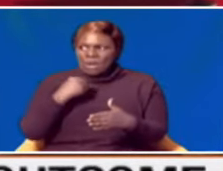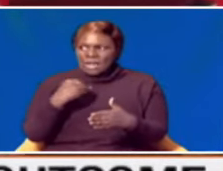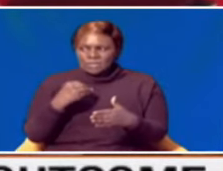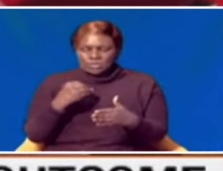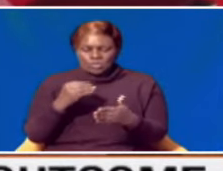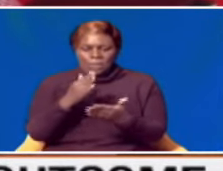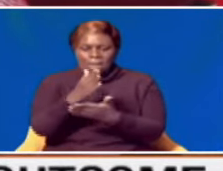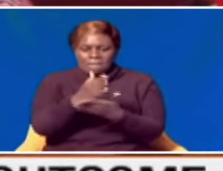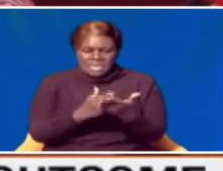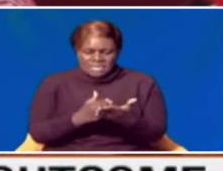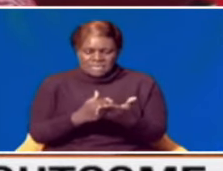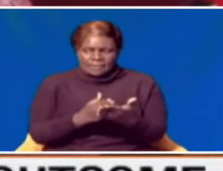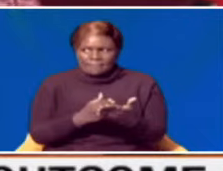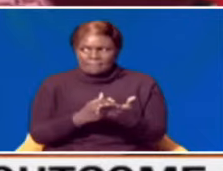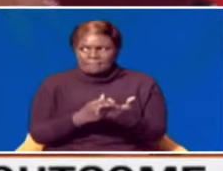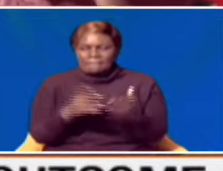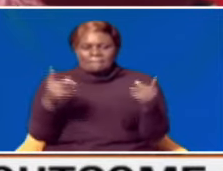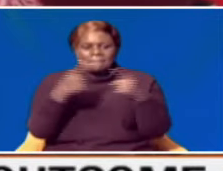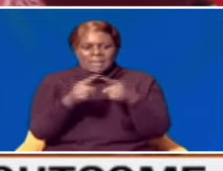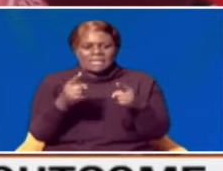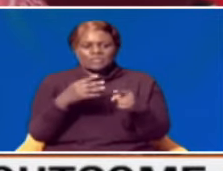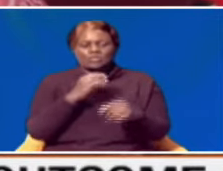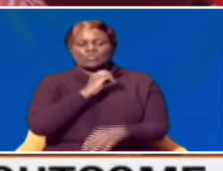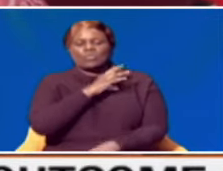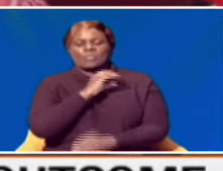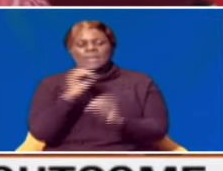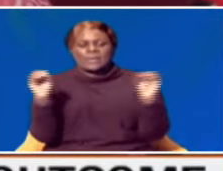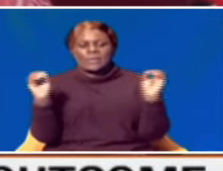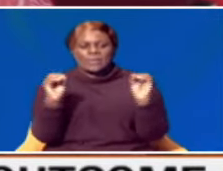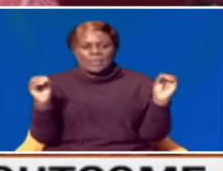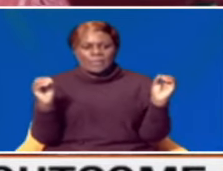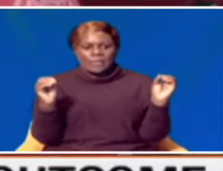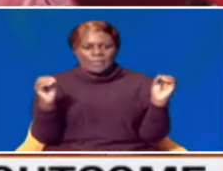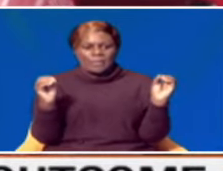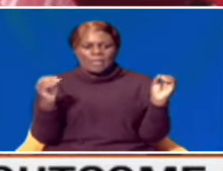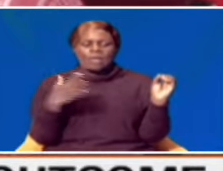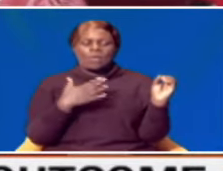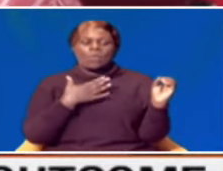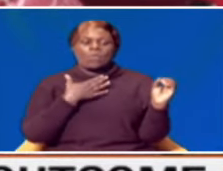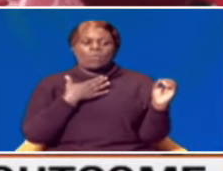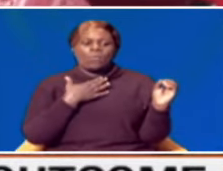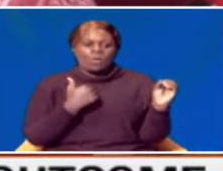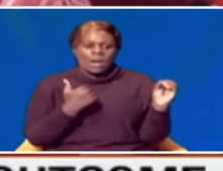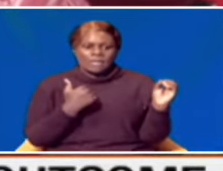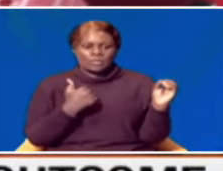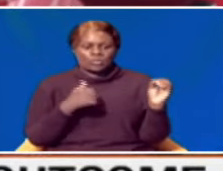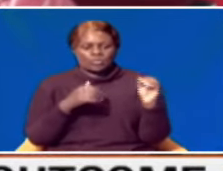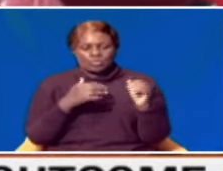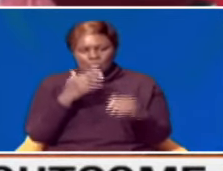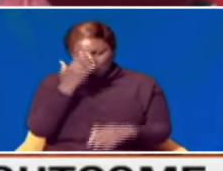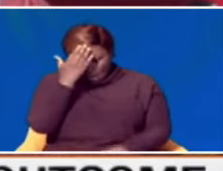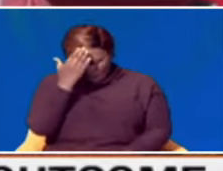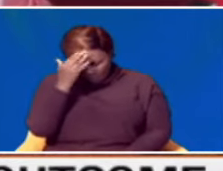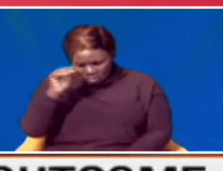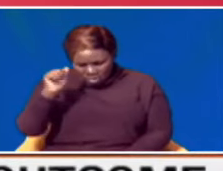to. But we don't complain. We want to humble the